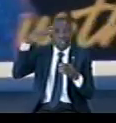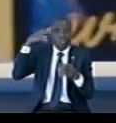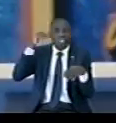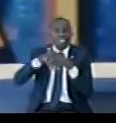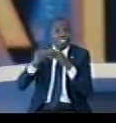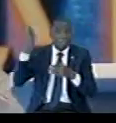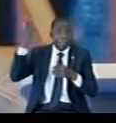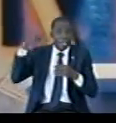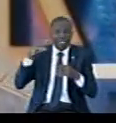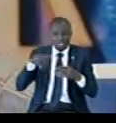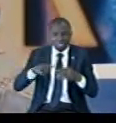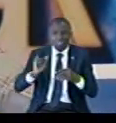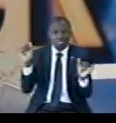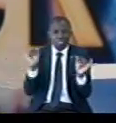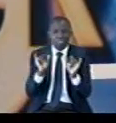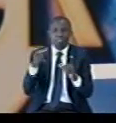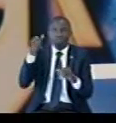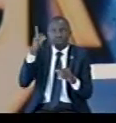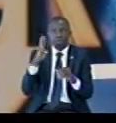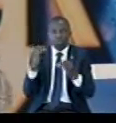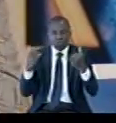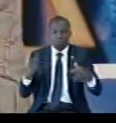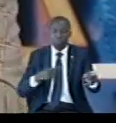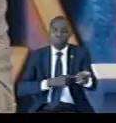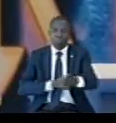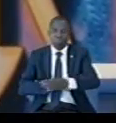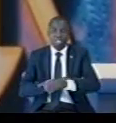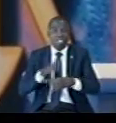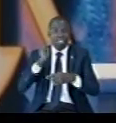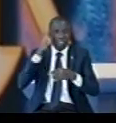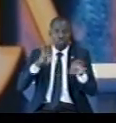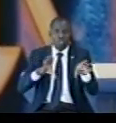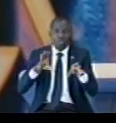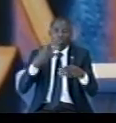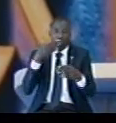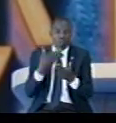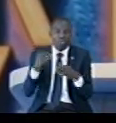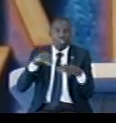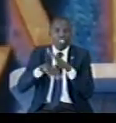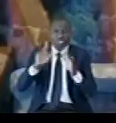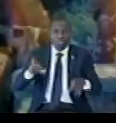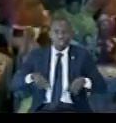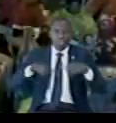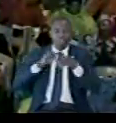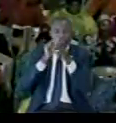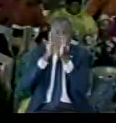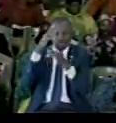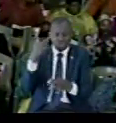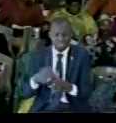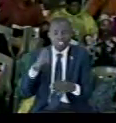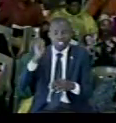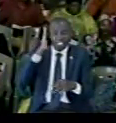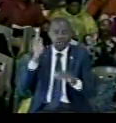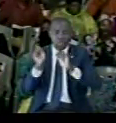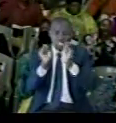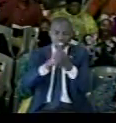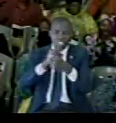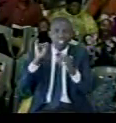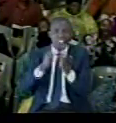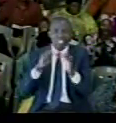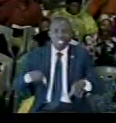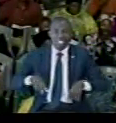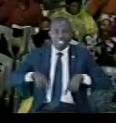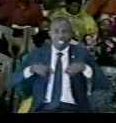past, is still the same God today. He will do good in your life. He'll transform that life. It will